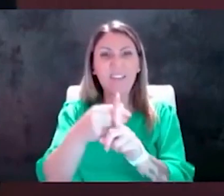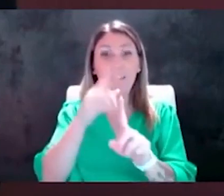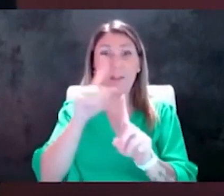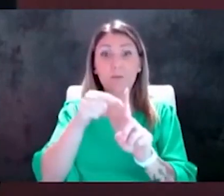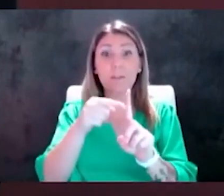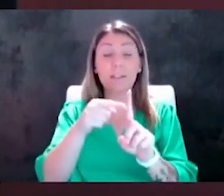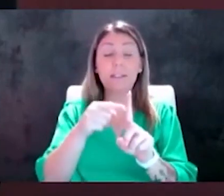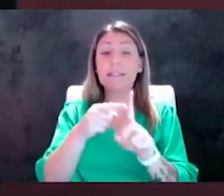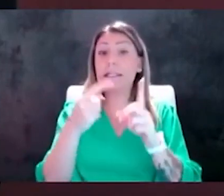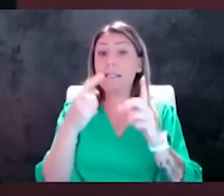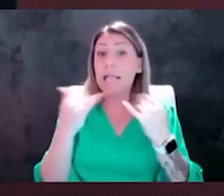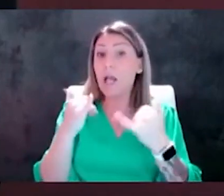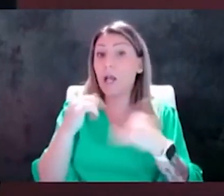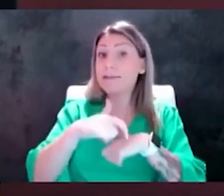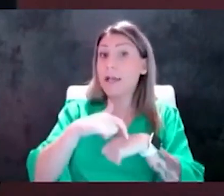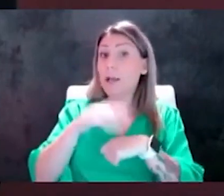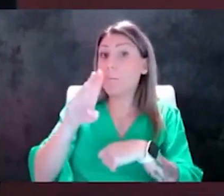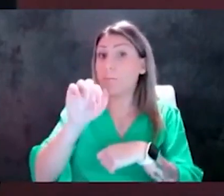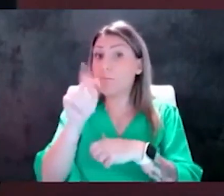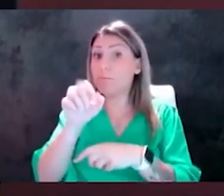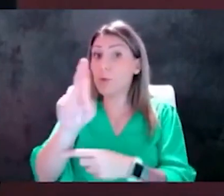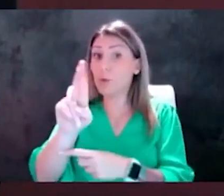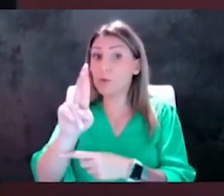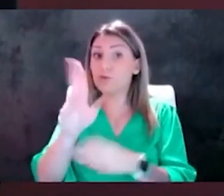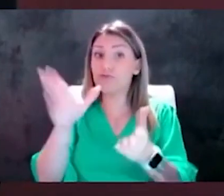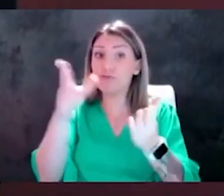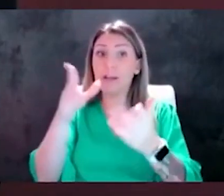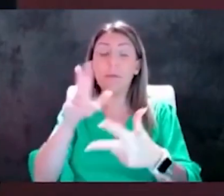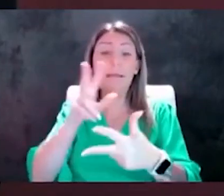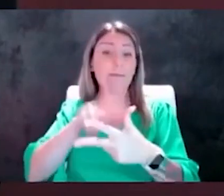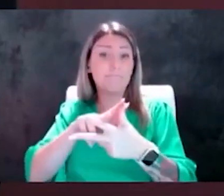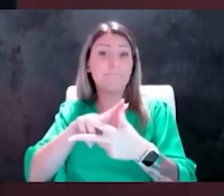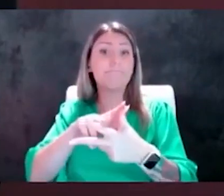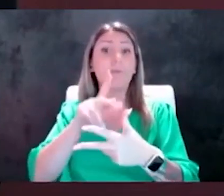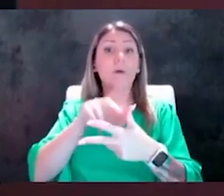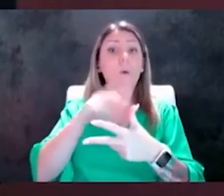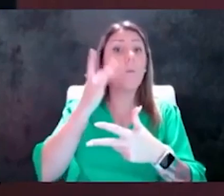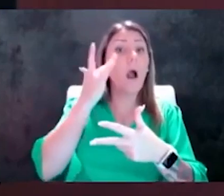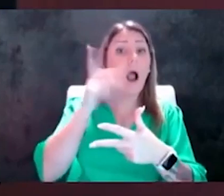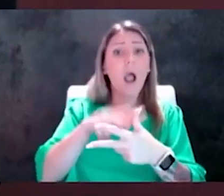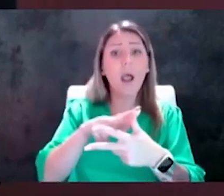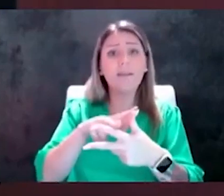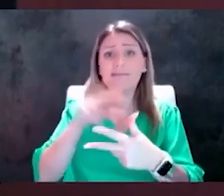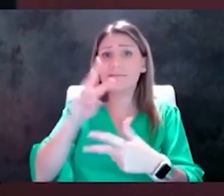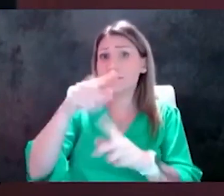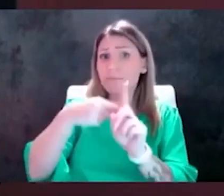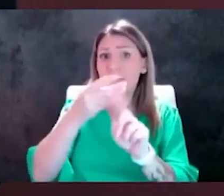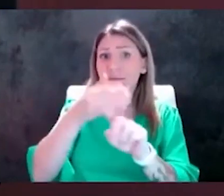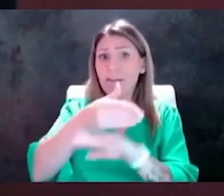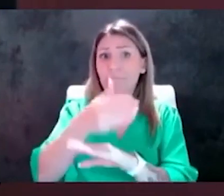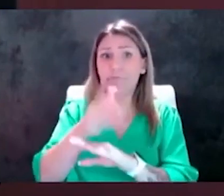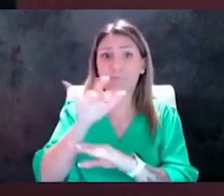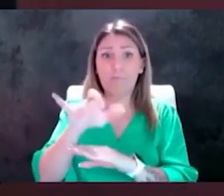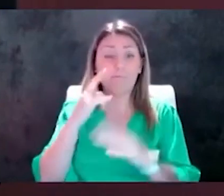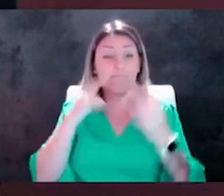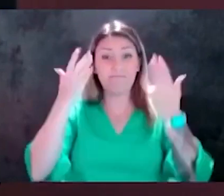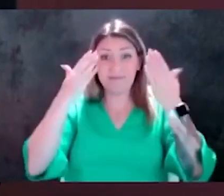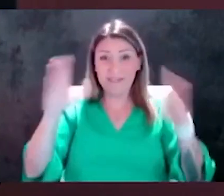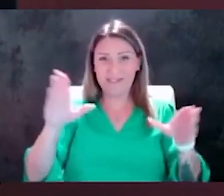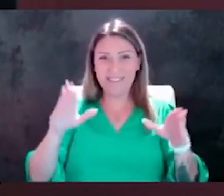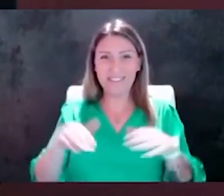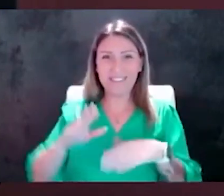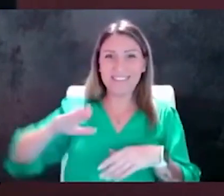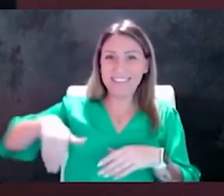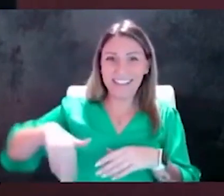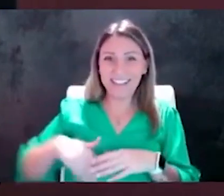booster, I'm going to recommend you get either the Moderna or Pfizer booster. What am I going to recommend in 6 months after that? I don't know. But I think initially I would